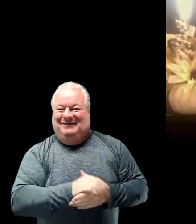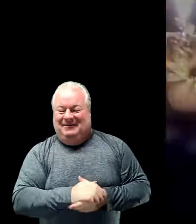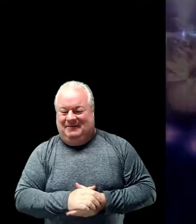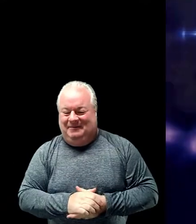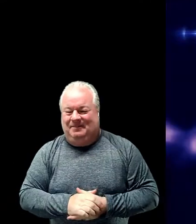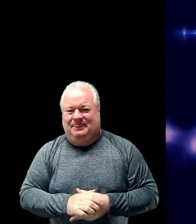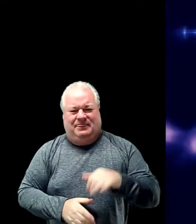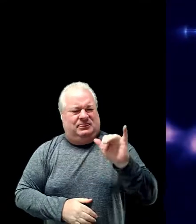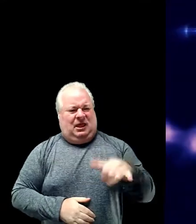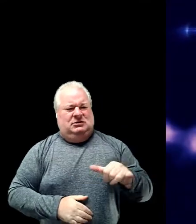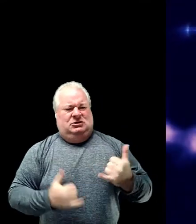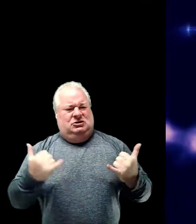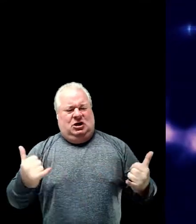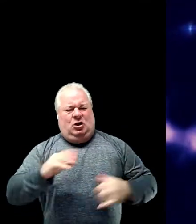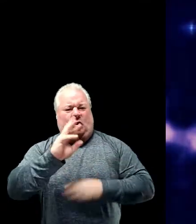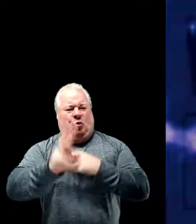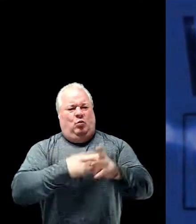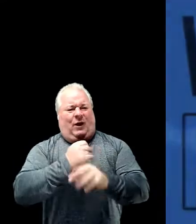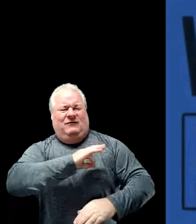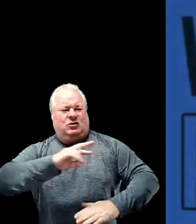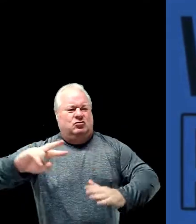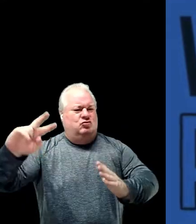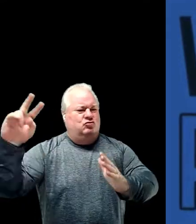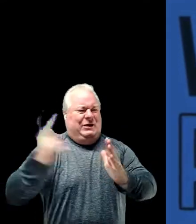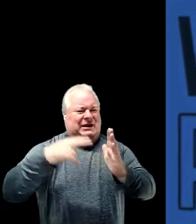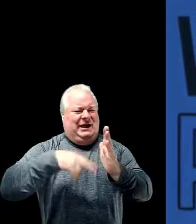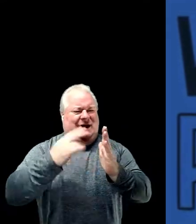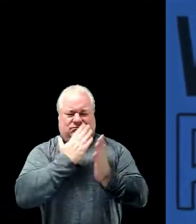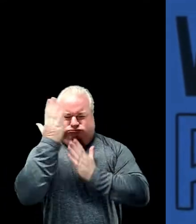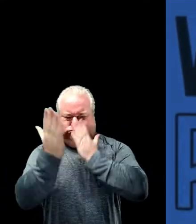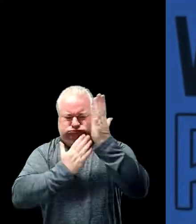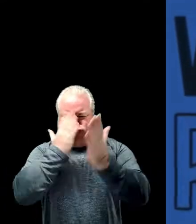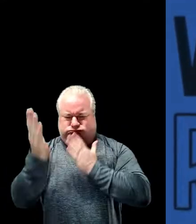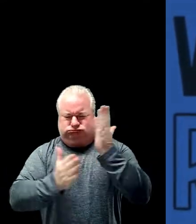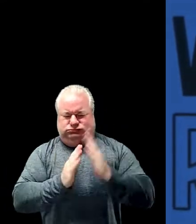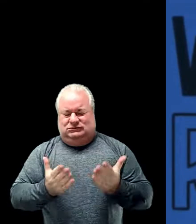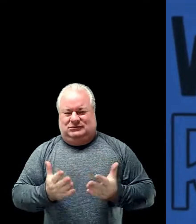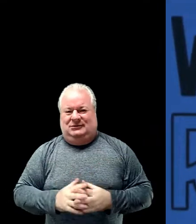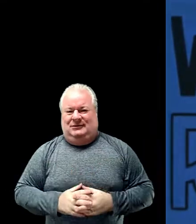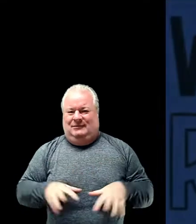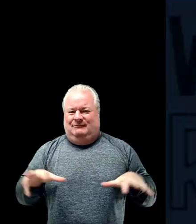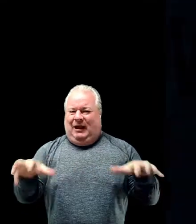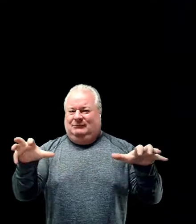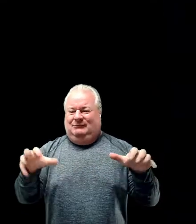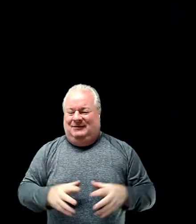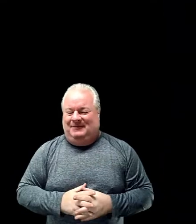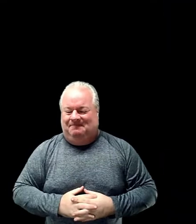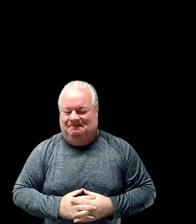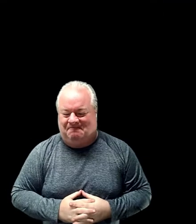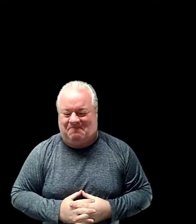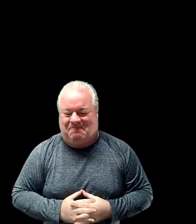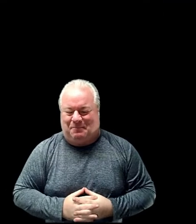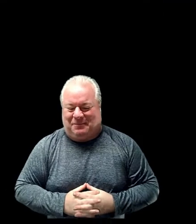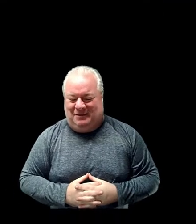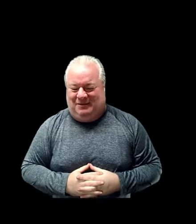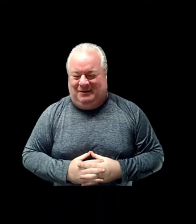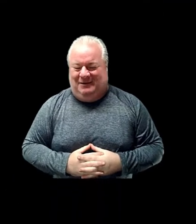Bye-bye now. This has been World of Reading!